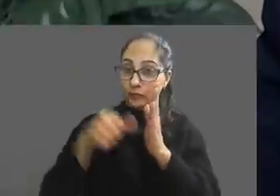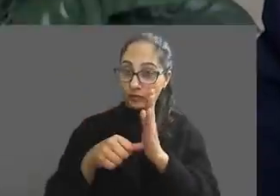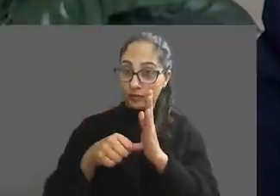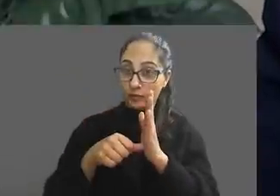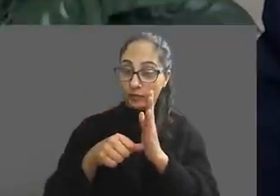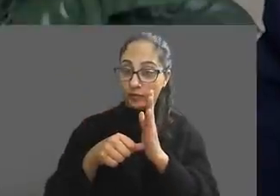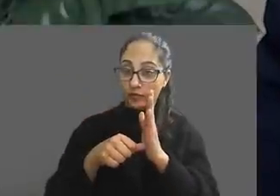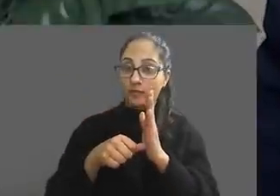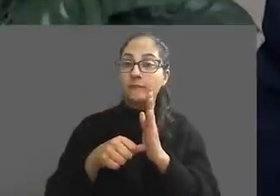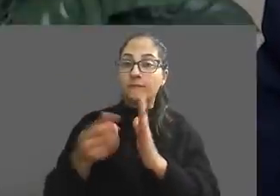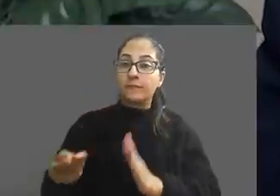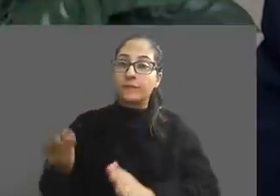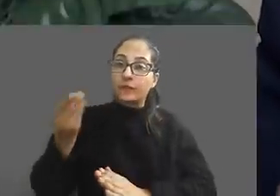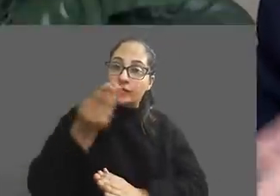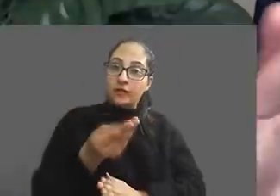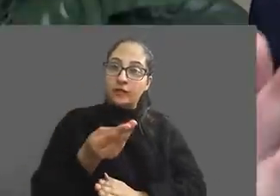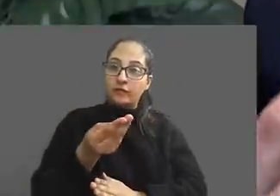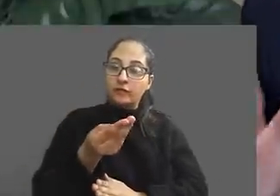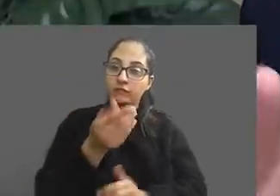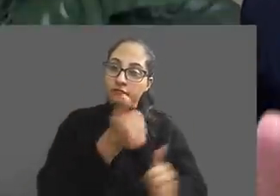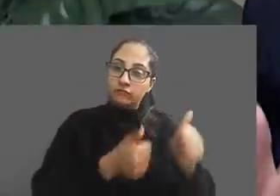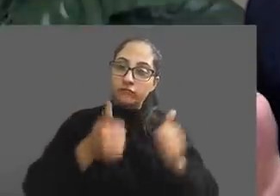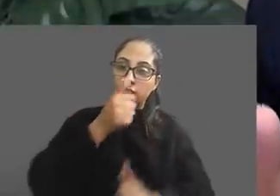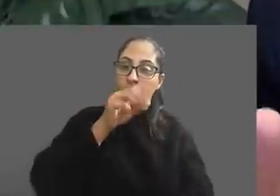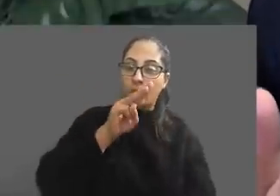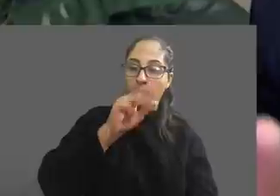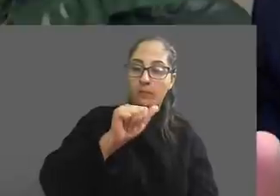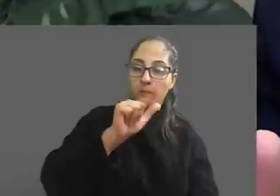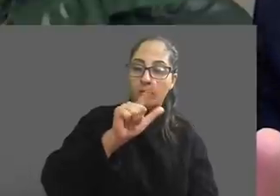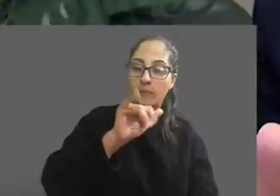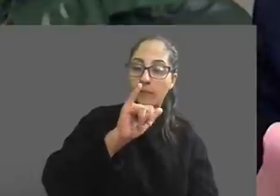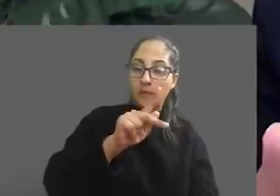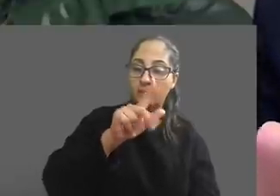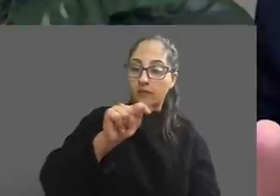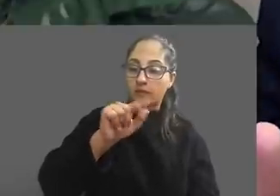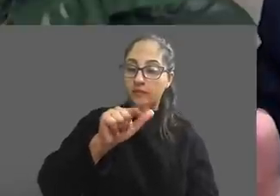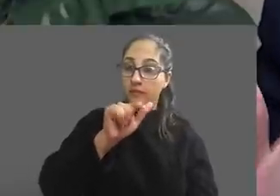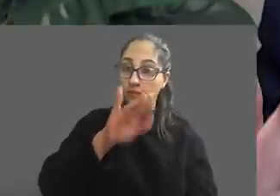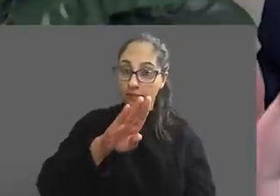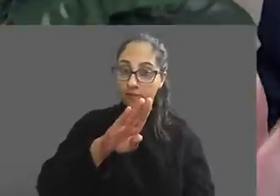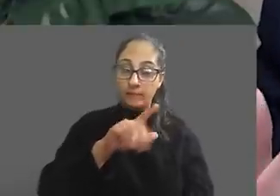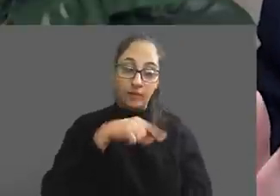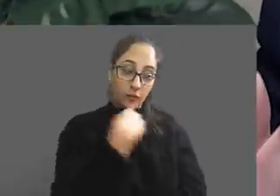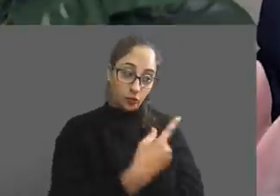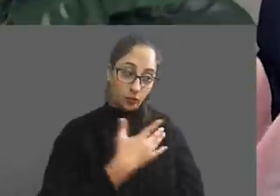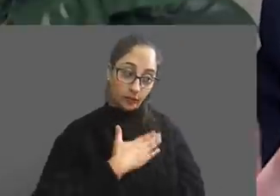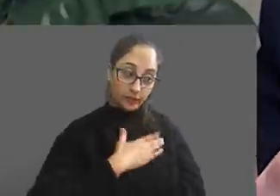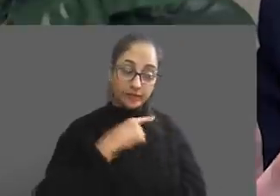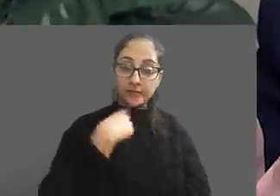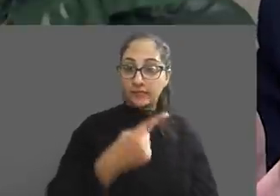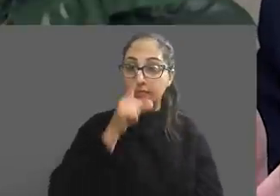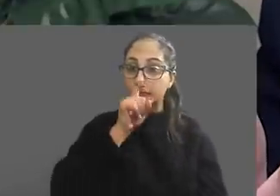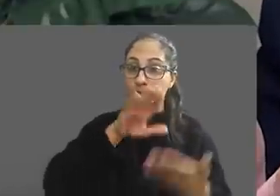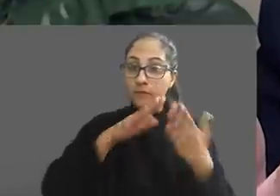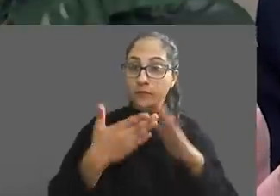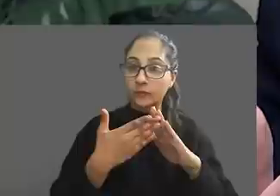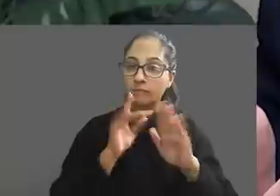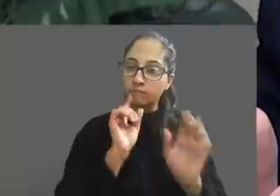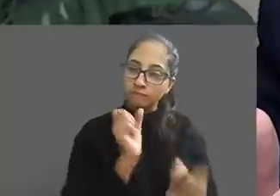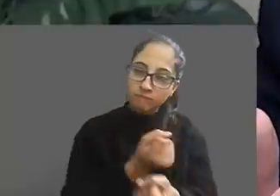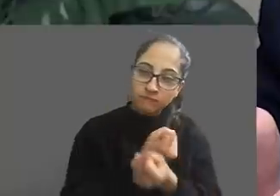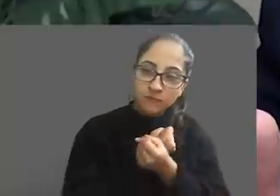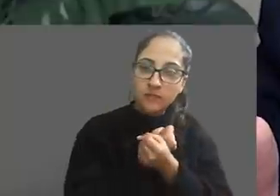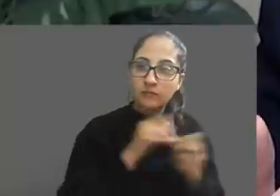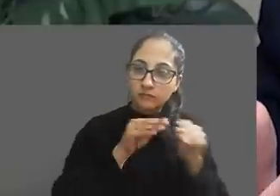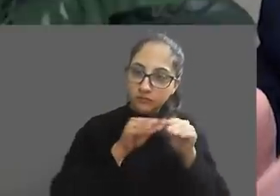please convey my best paternal and my best maternal loving blessings to my worldwide Jamaat and